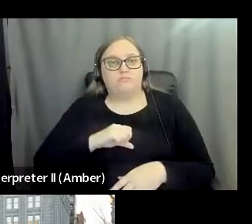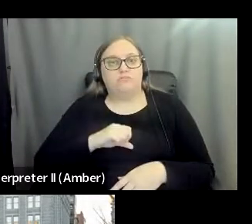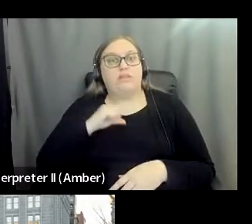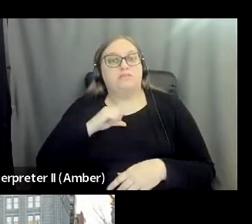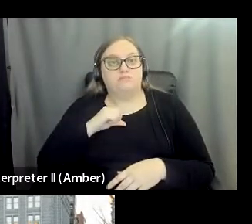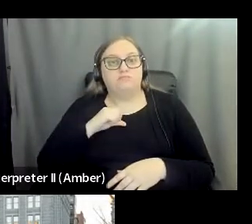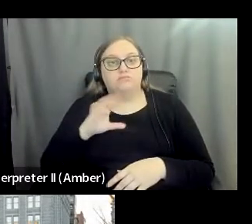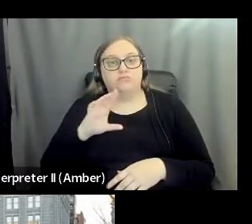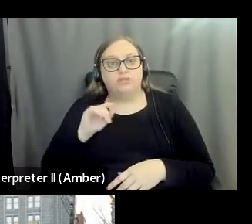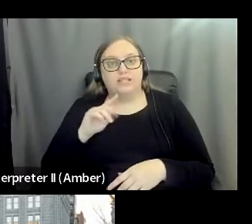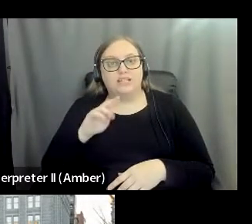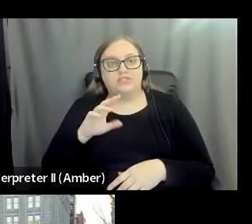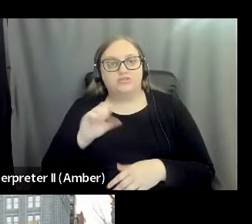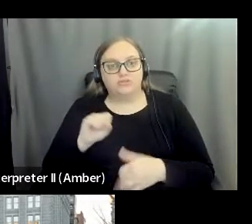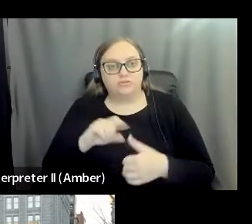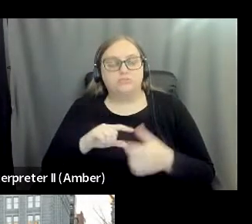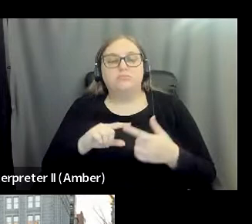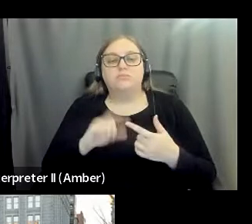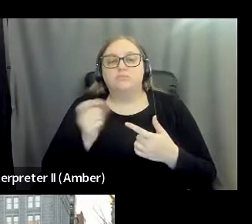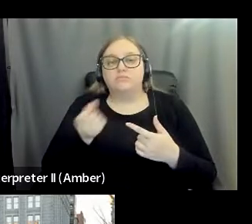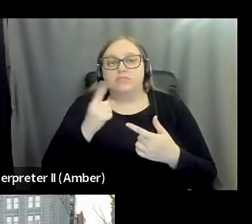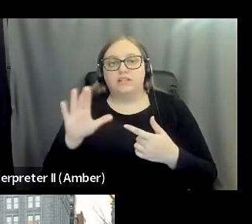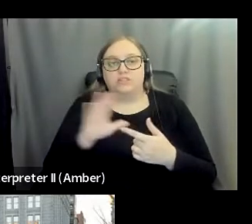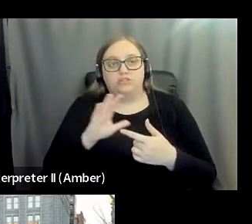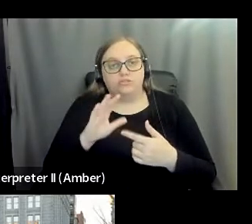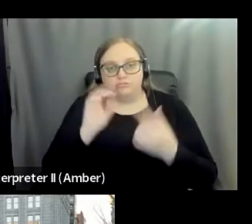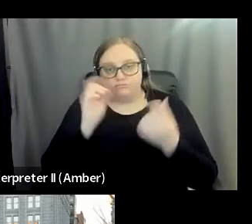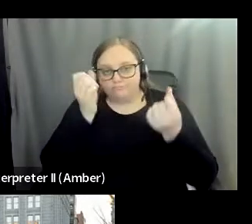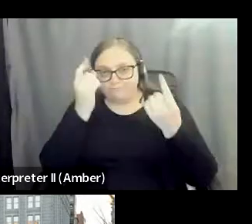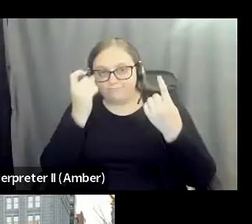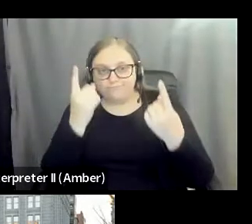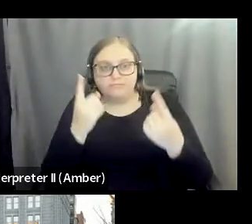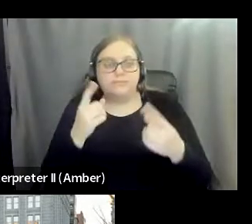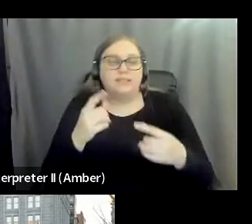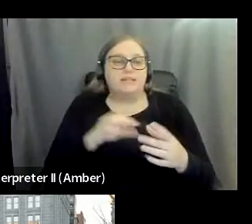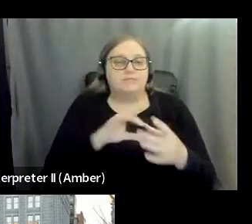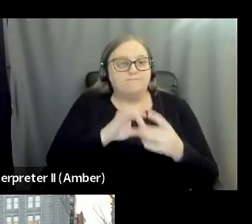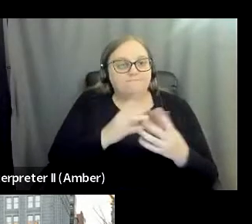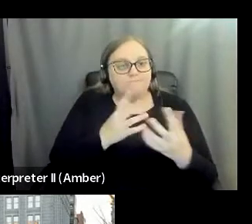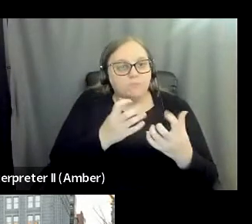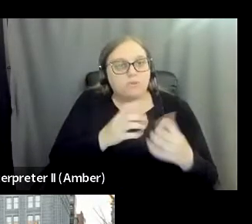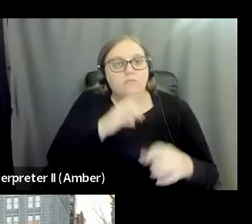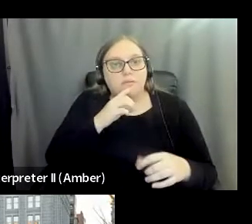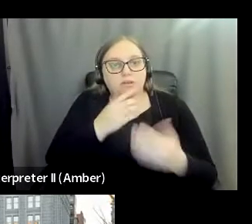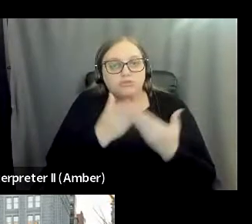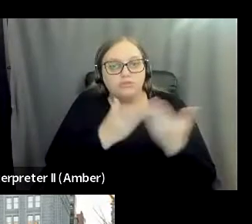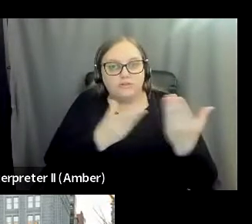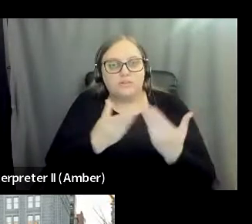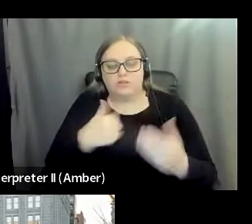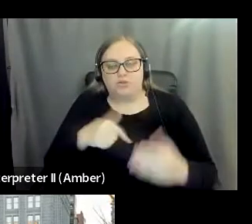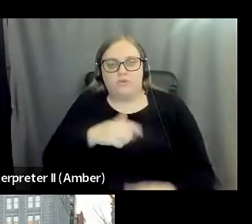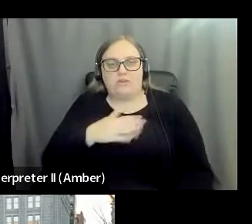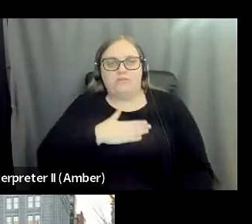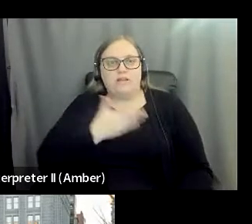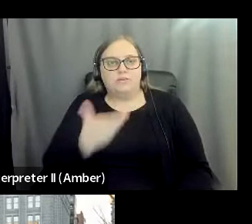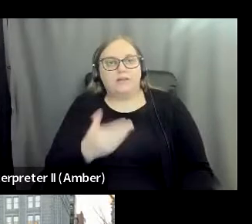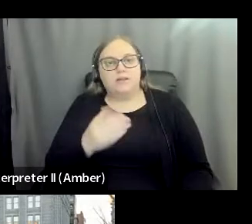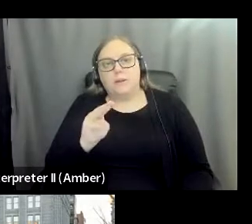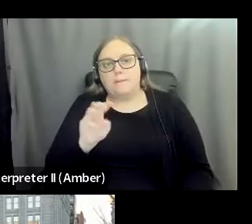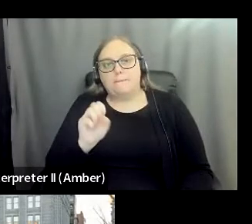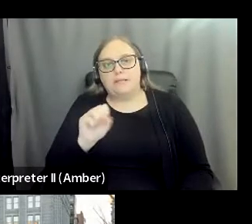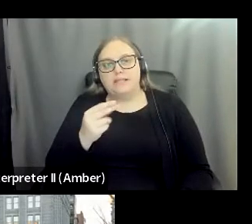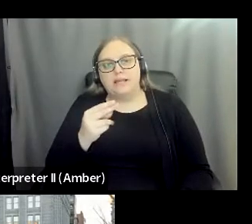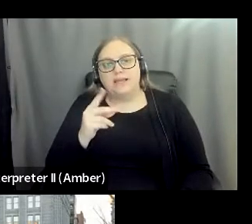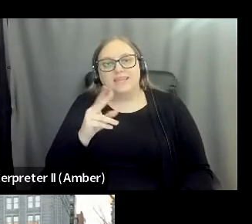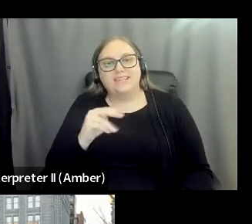understanding of indigent litigants and dedication to public service, the committee recommends the appointment of Ms. Hankins to the commission